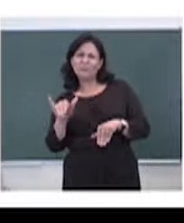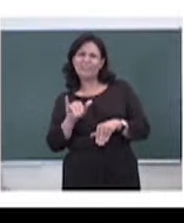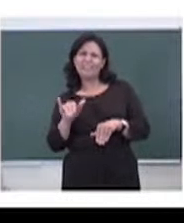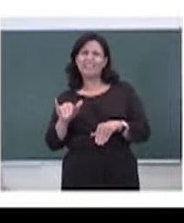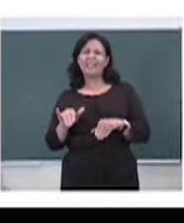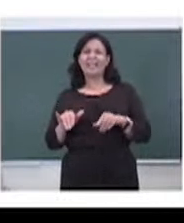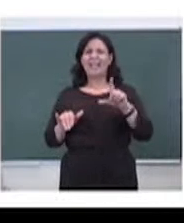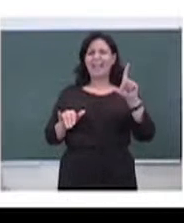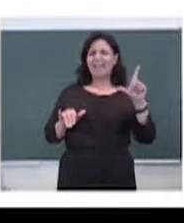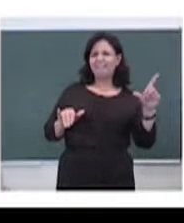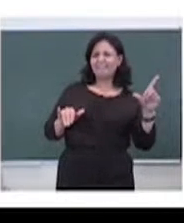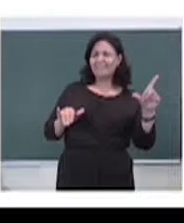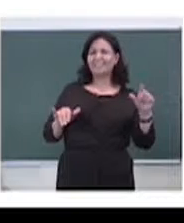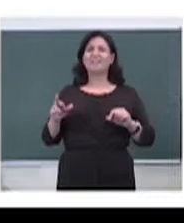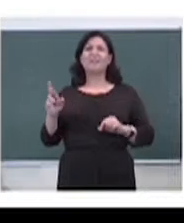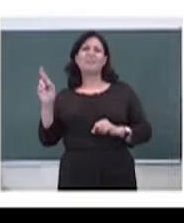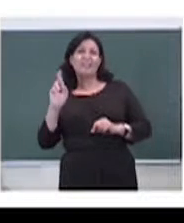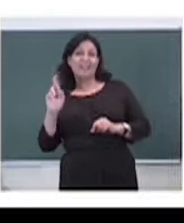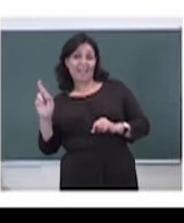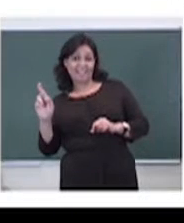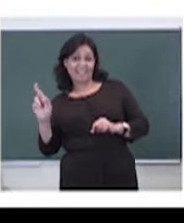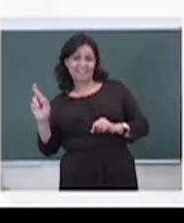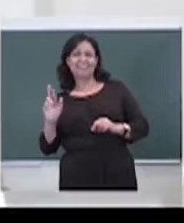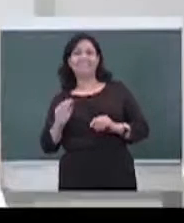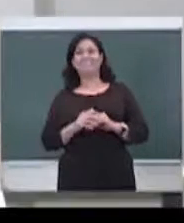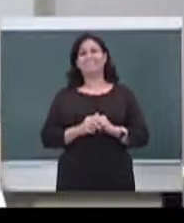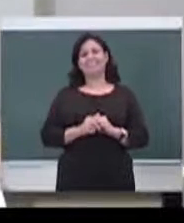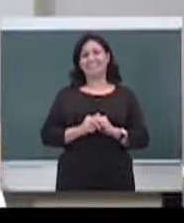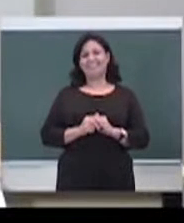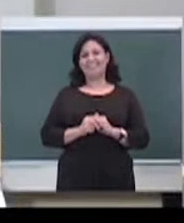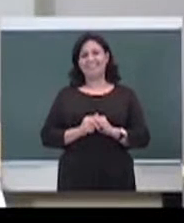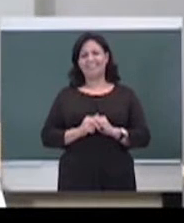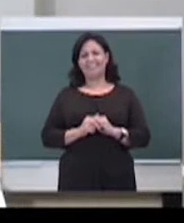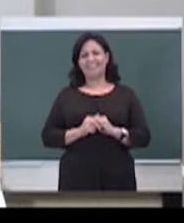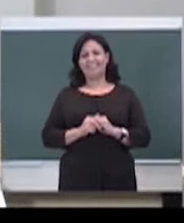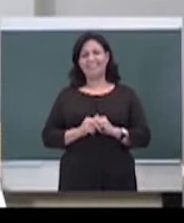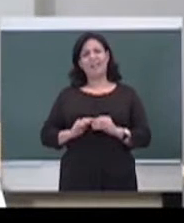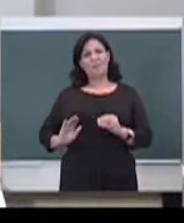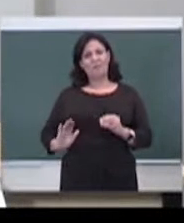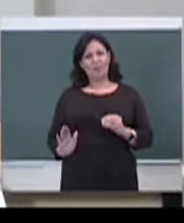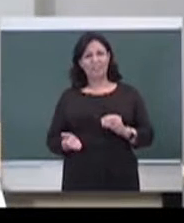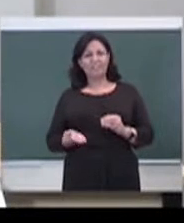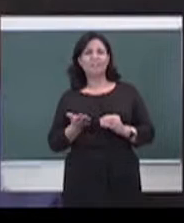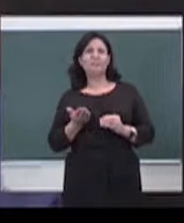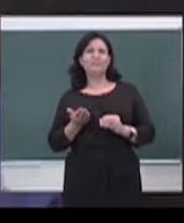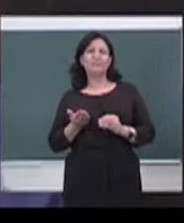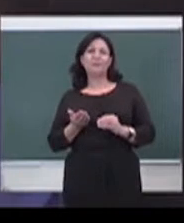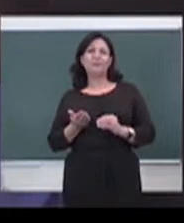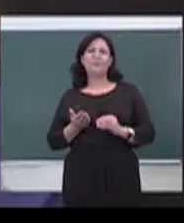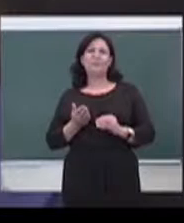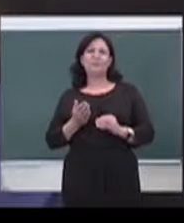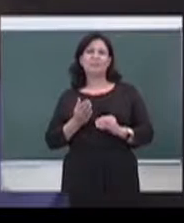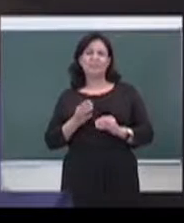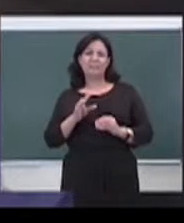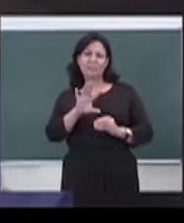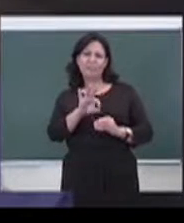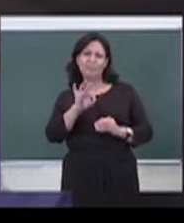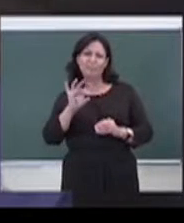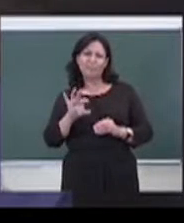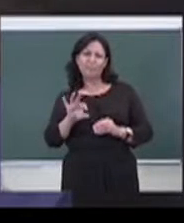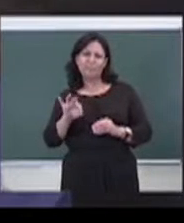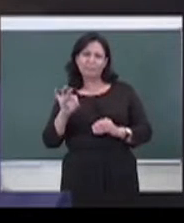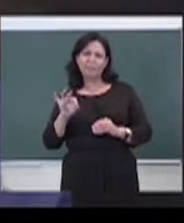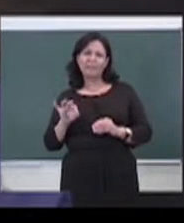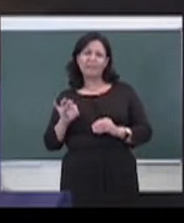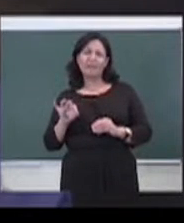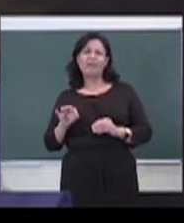items on the left and the right. I want you to please identify the item on